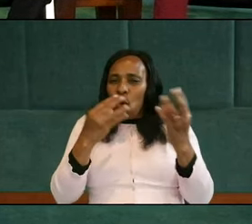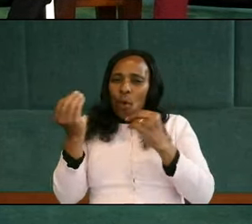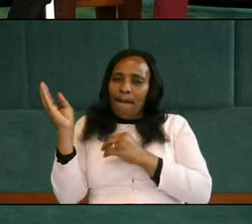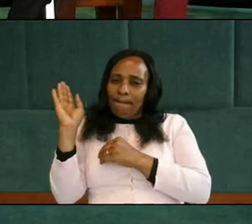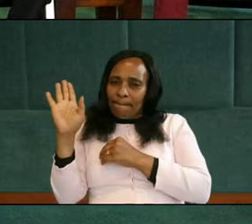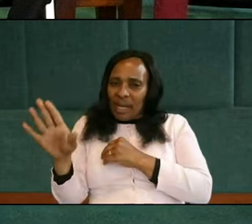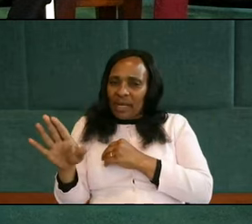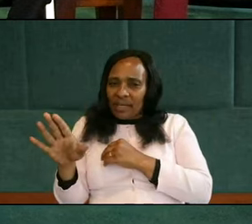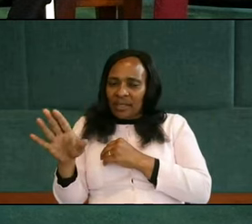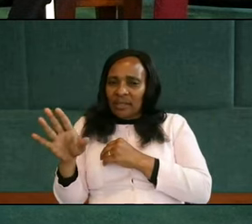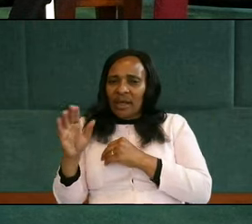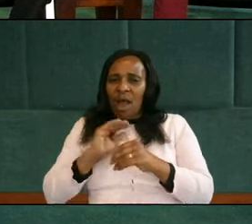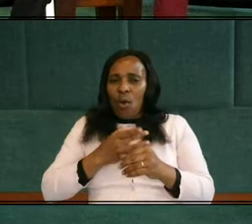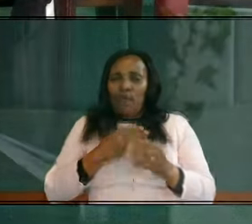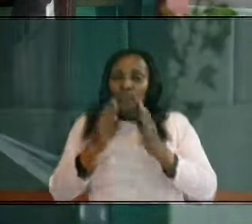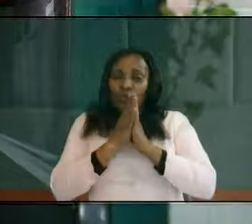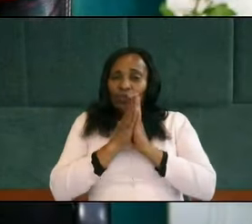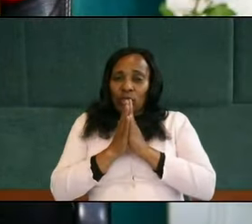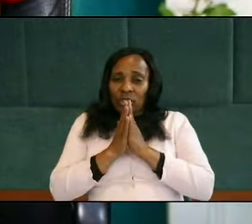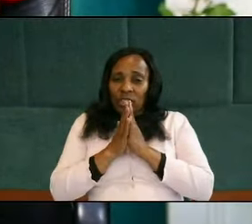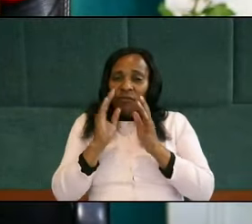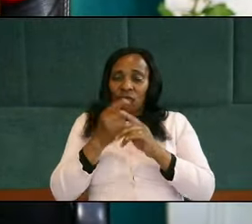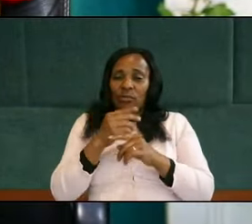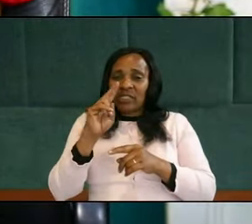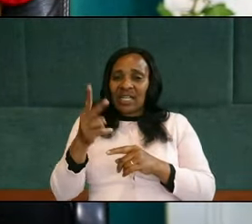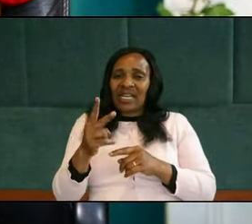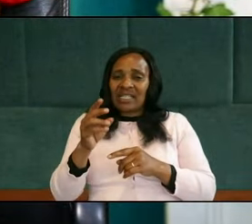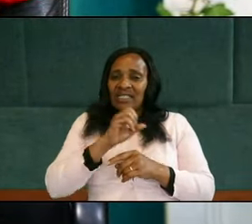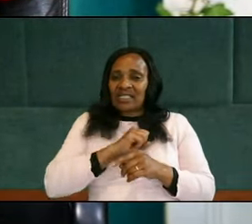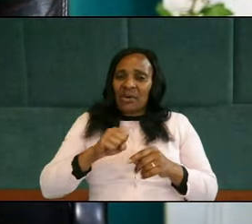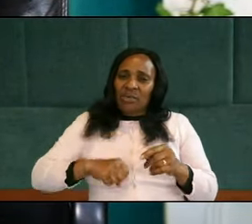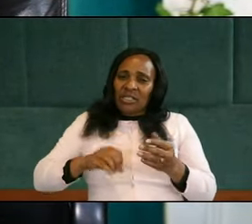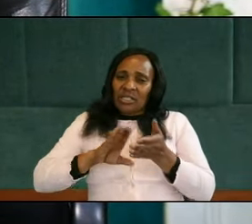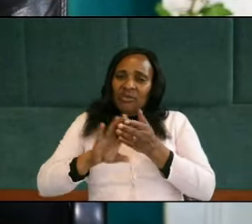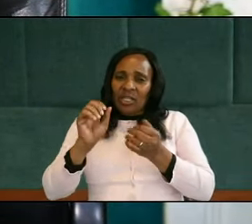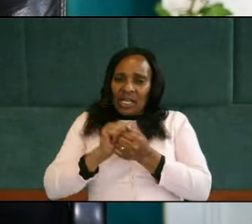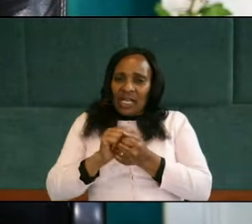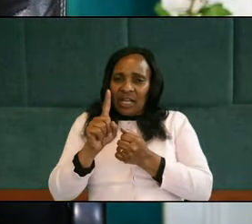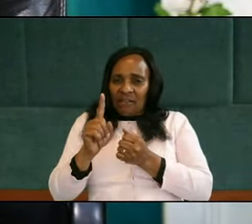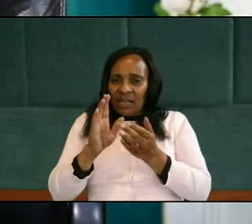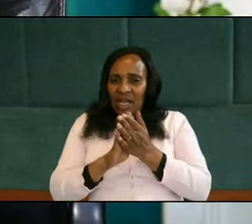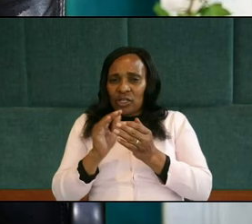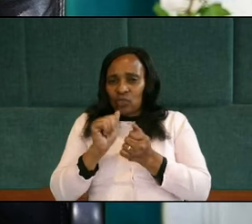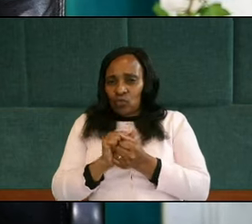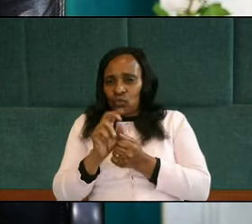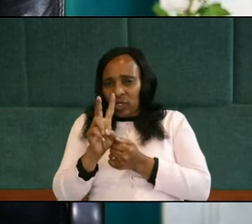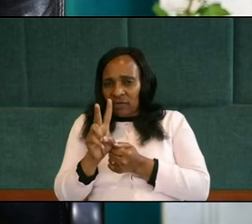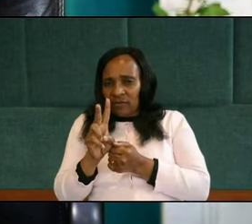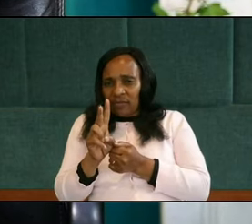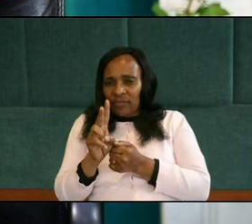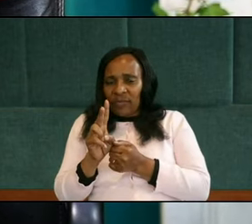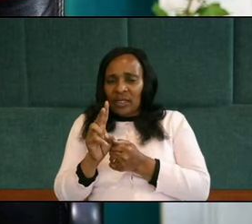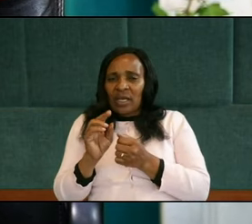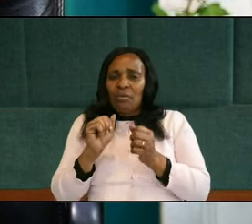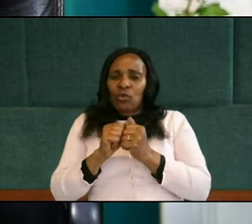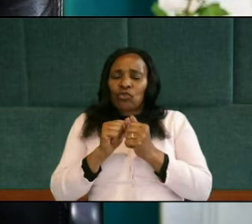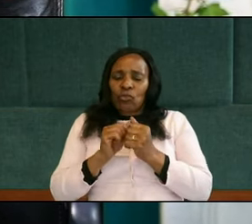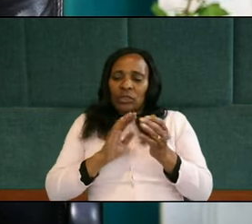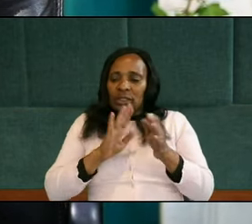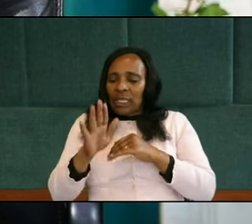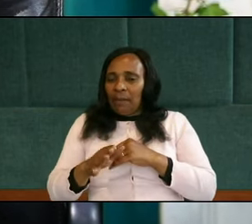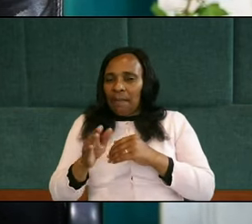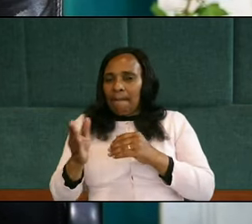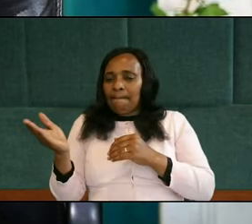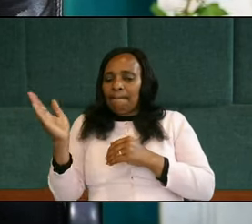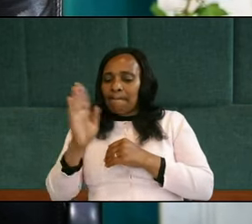So our story actually is from 2 Samuel chapter 11 and chapter 12. So let's just step back and go to